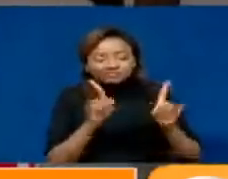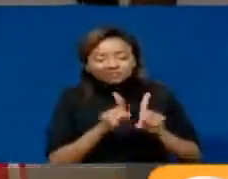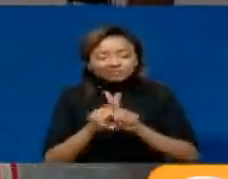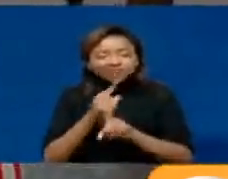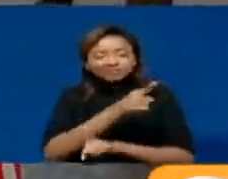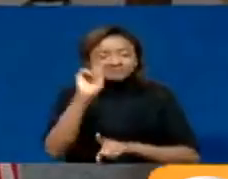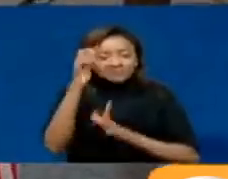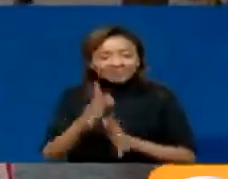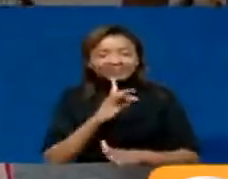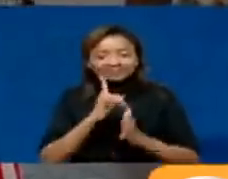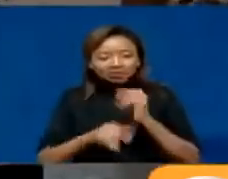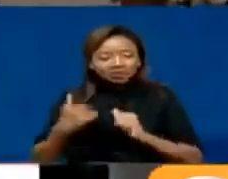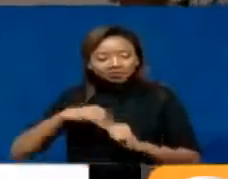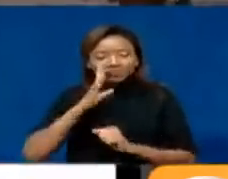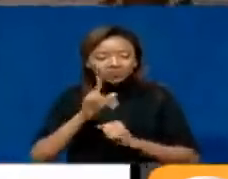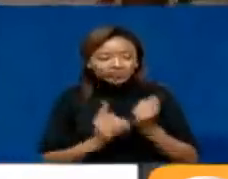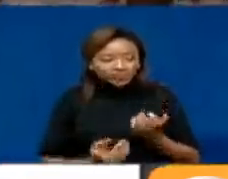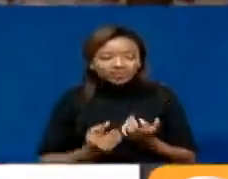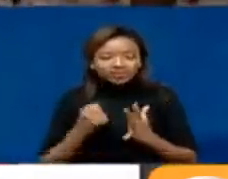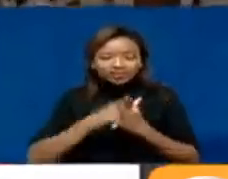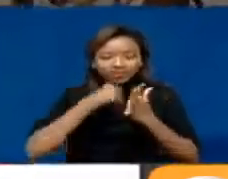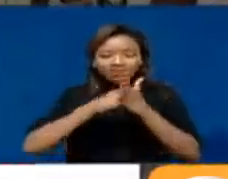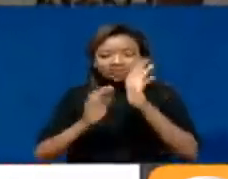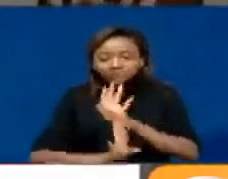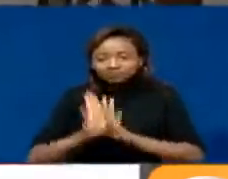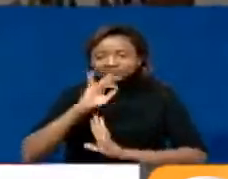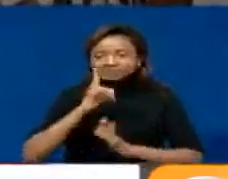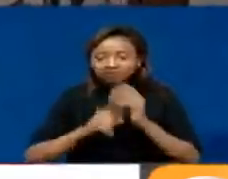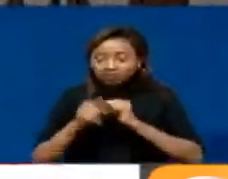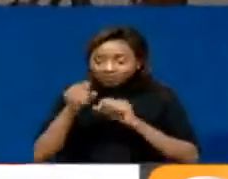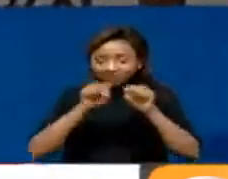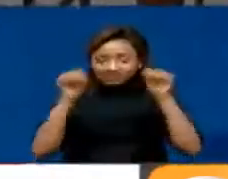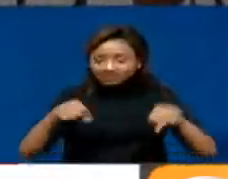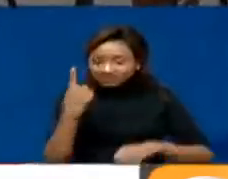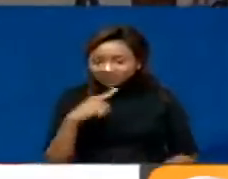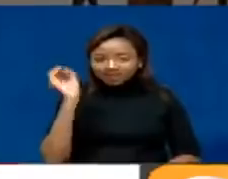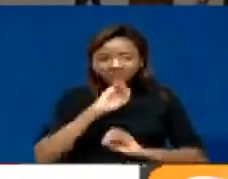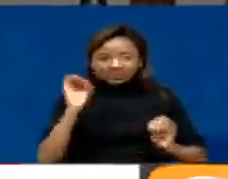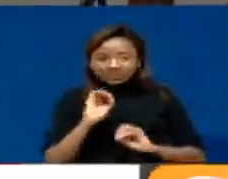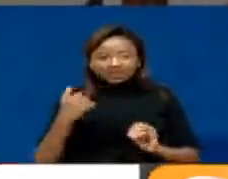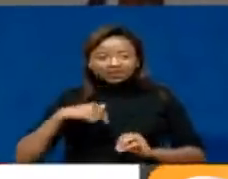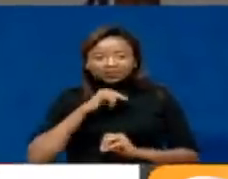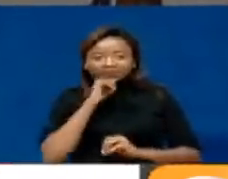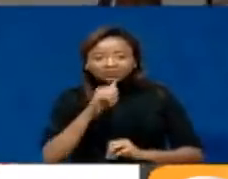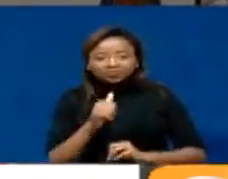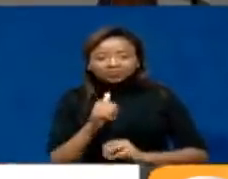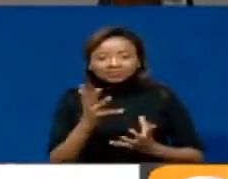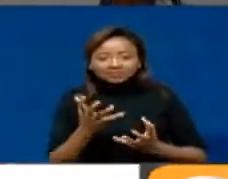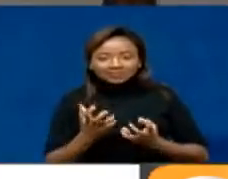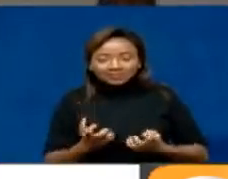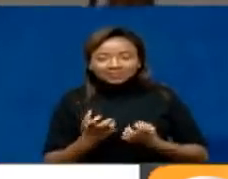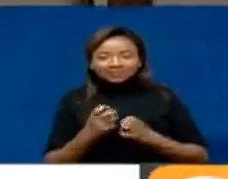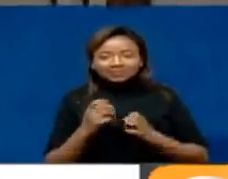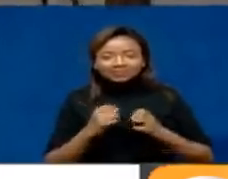people who will rise up one day and get angry and say we do not want this system. It's gone too much. We don't need donors